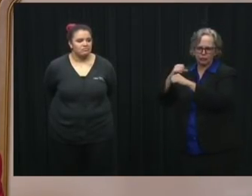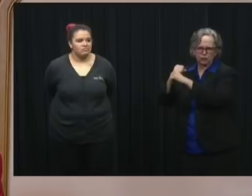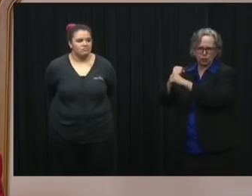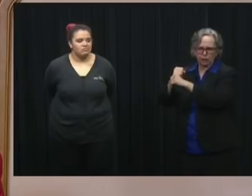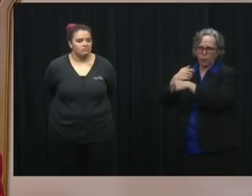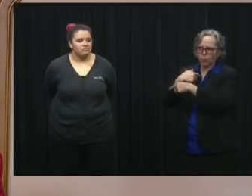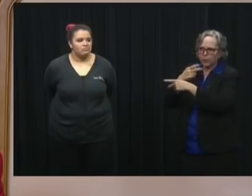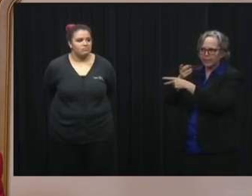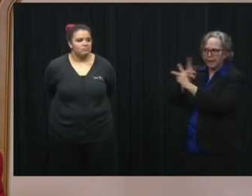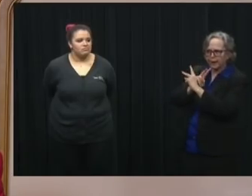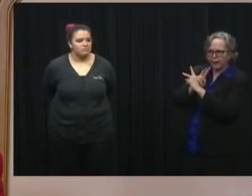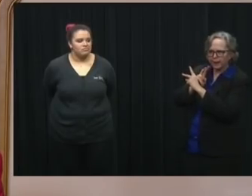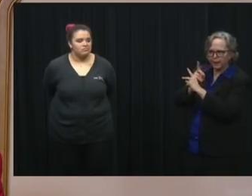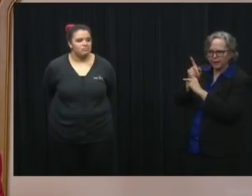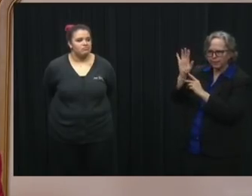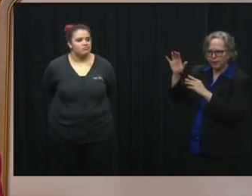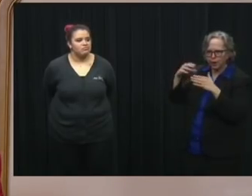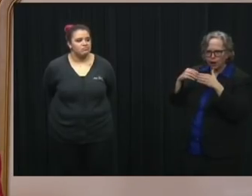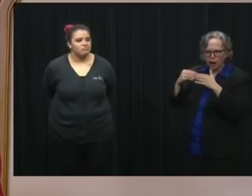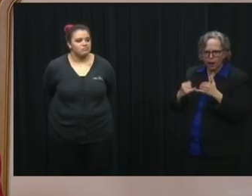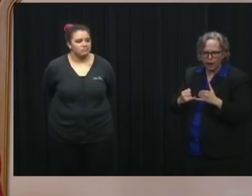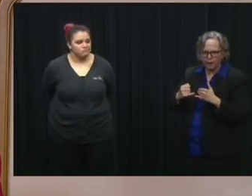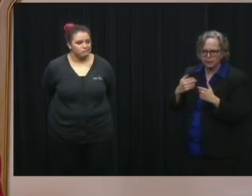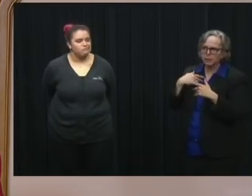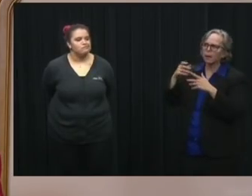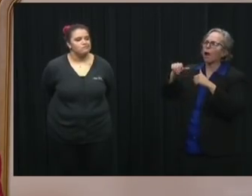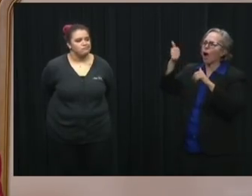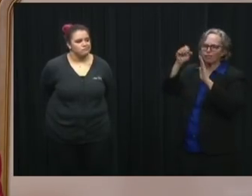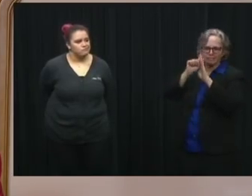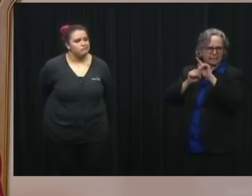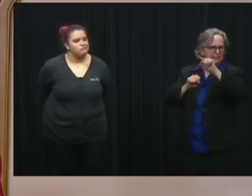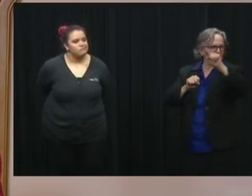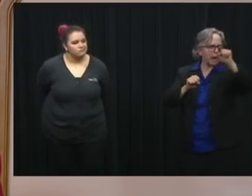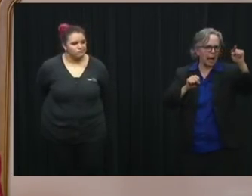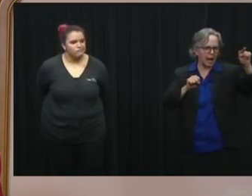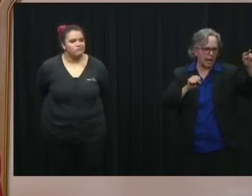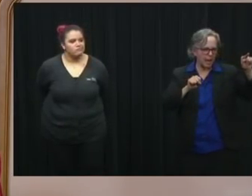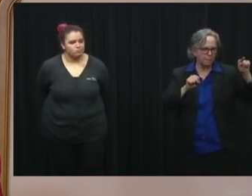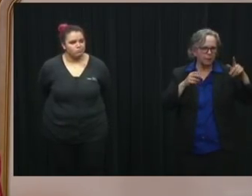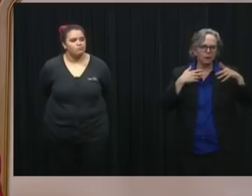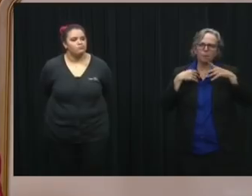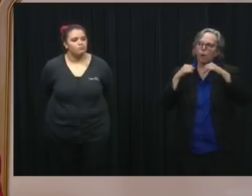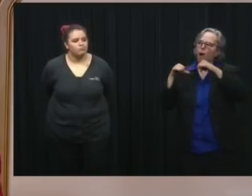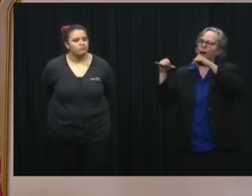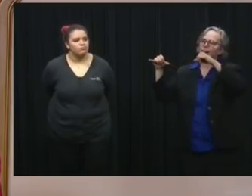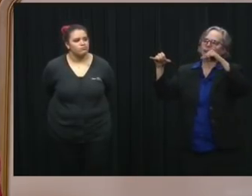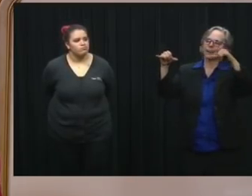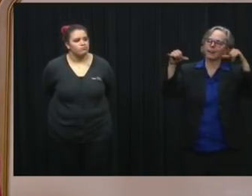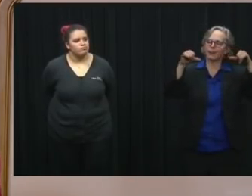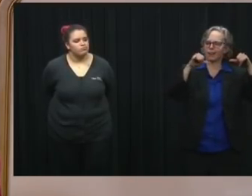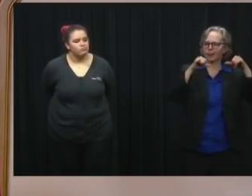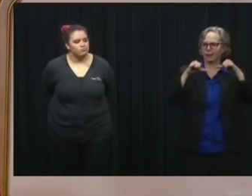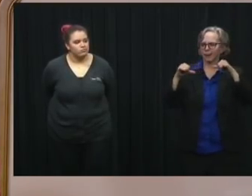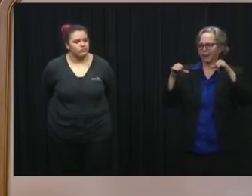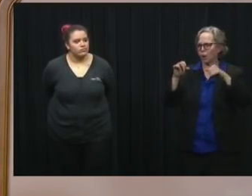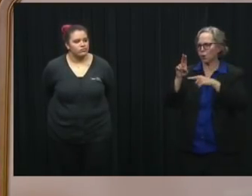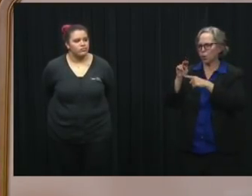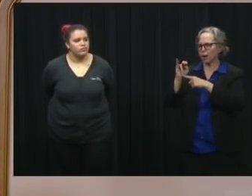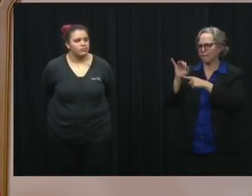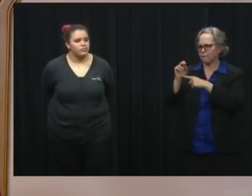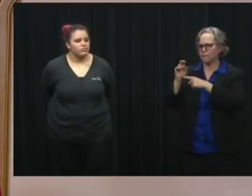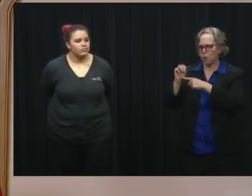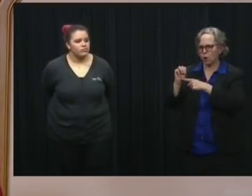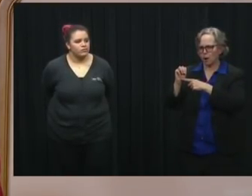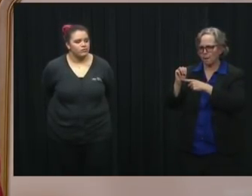other states. It seemed to be the more uniform. We're trying to get something that's uniform, not just in Ohio, but in